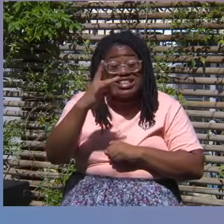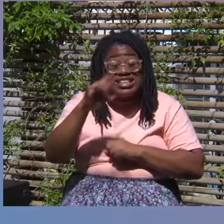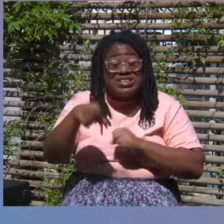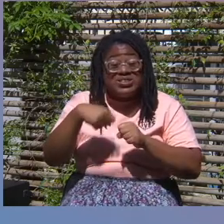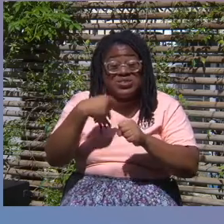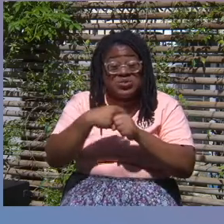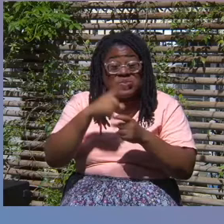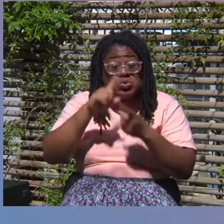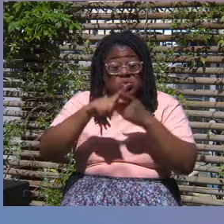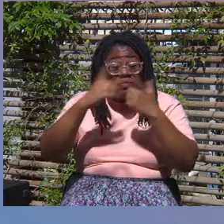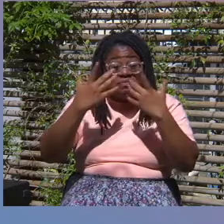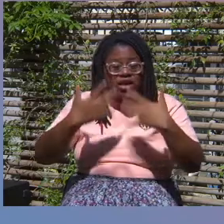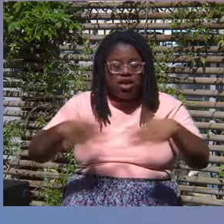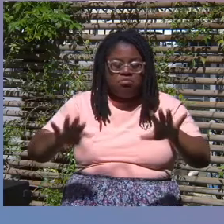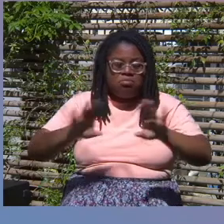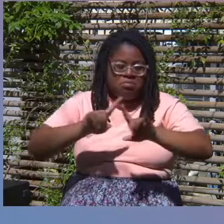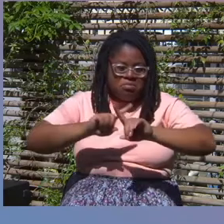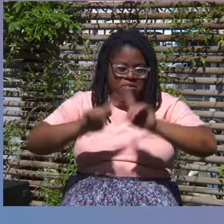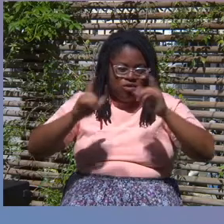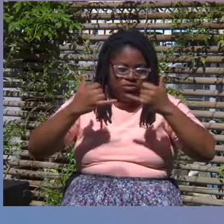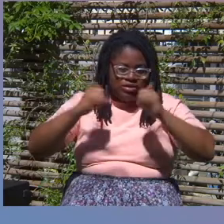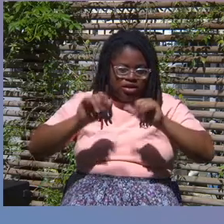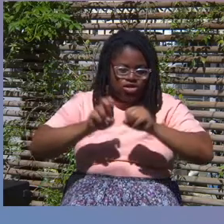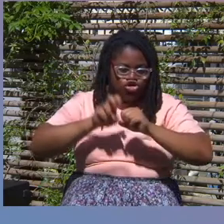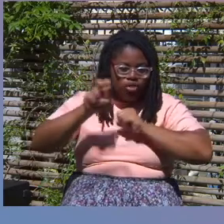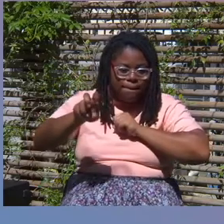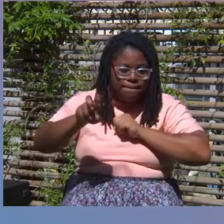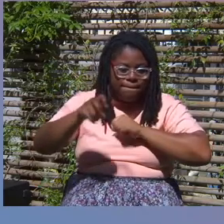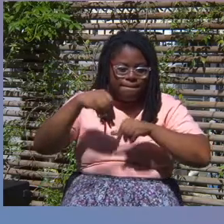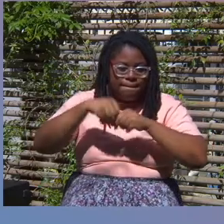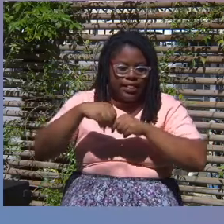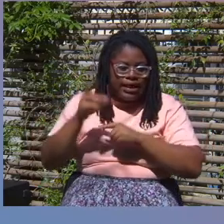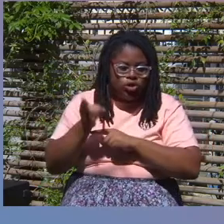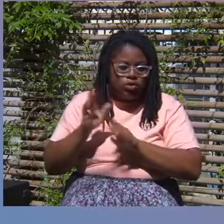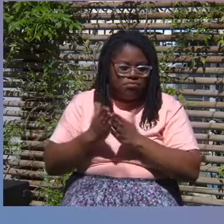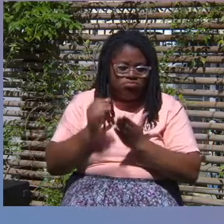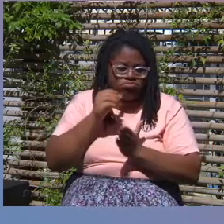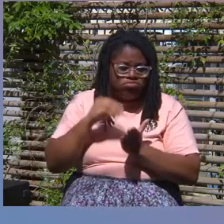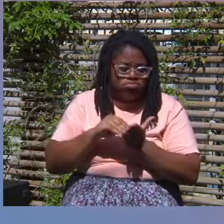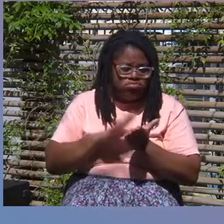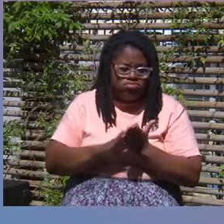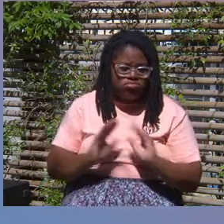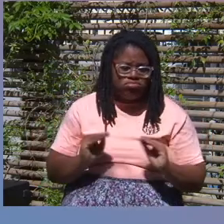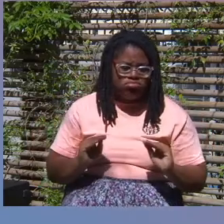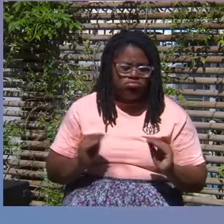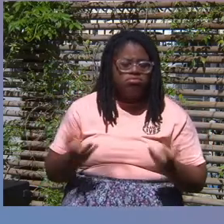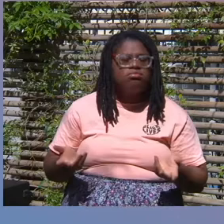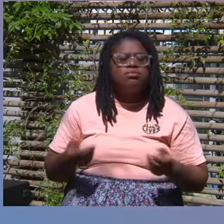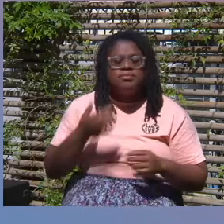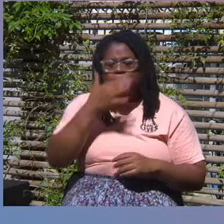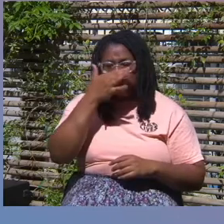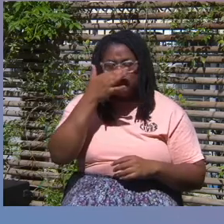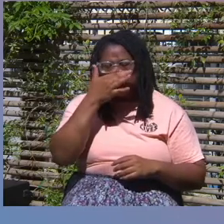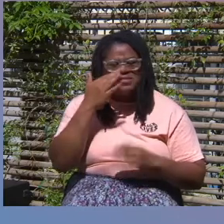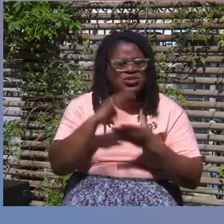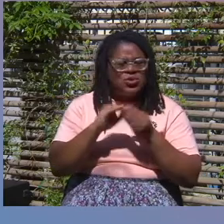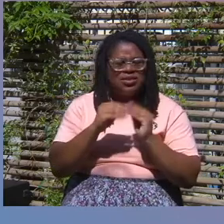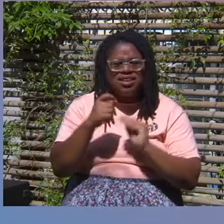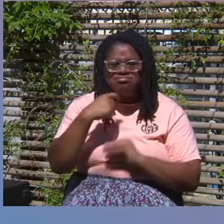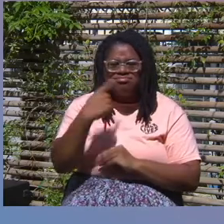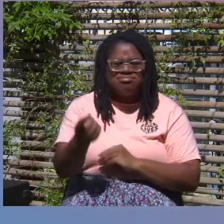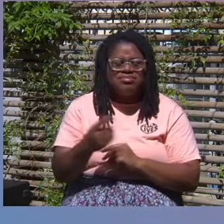done. But we still jumped ahead of the history books because it wasn't in the books. Right. The story wasn't being